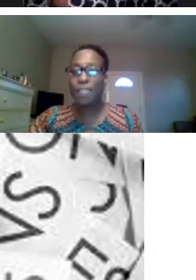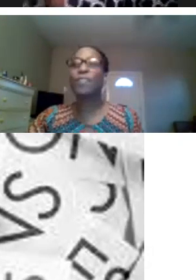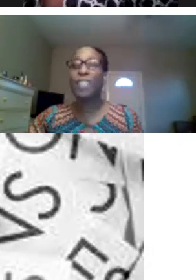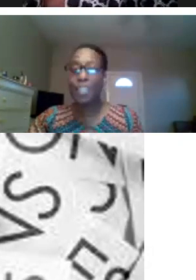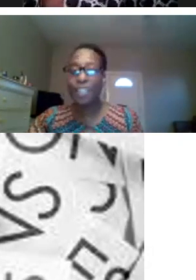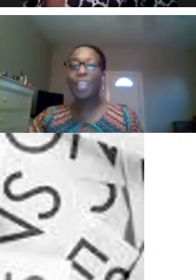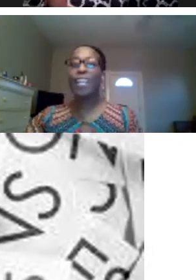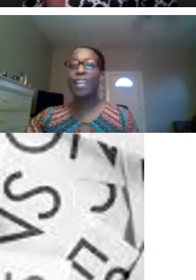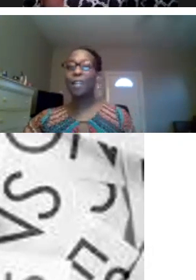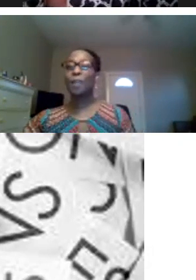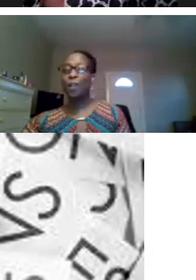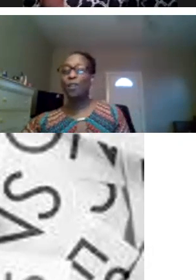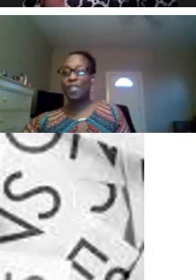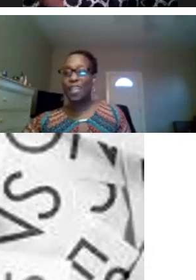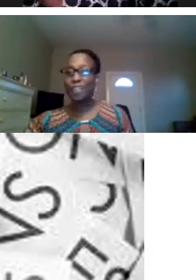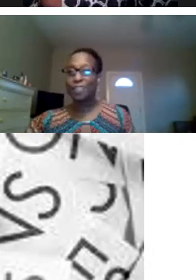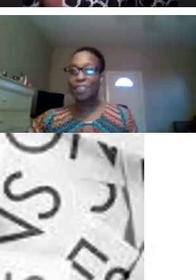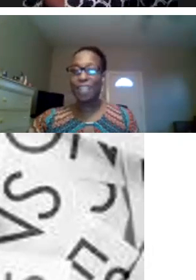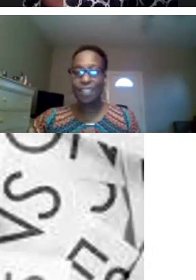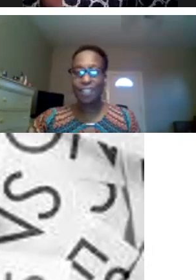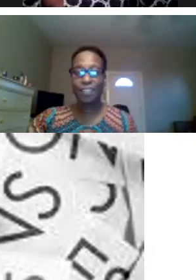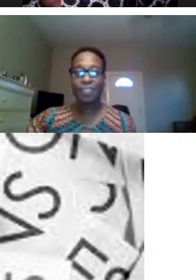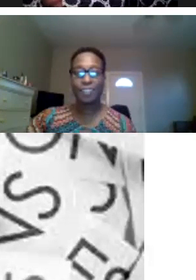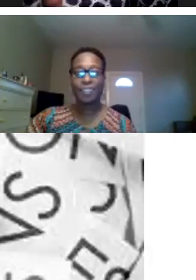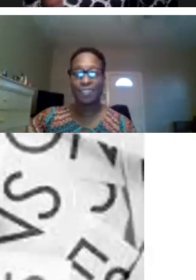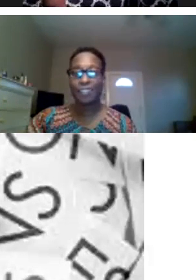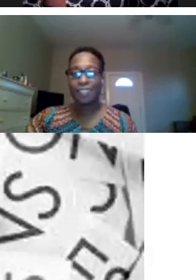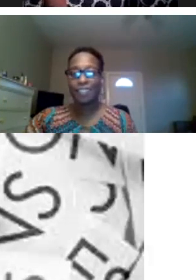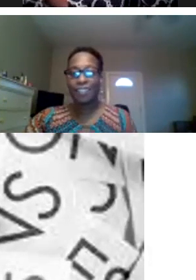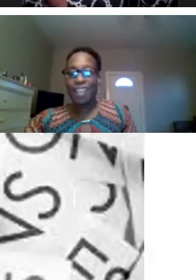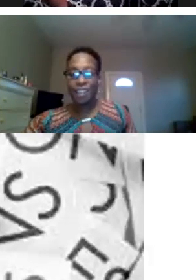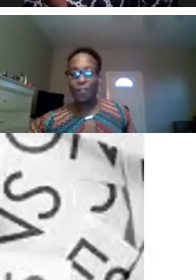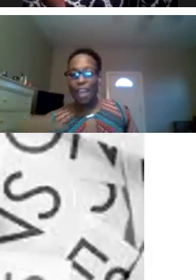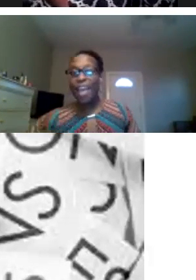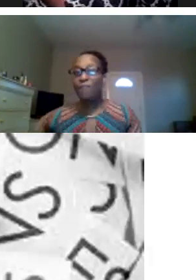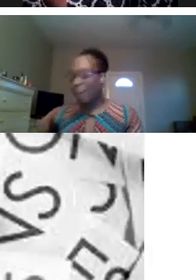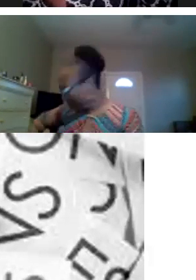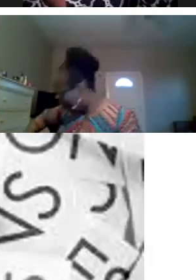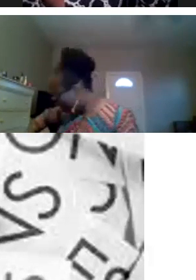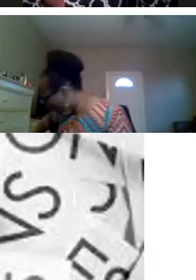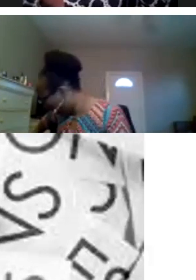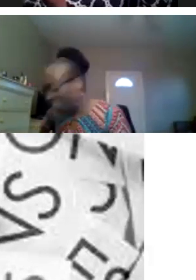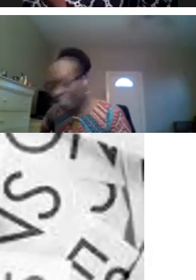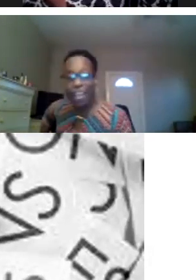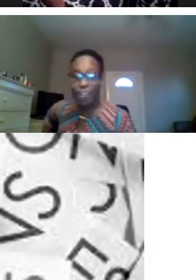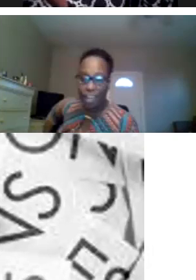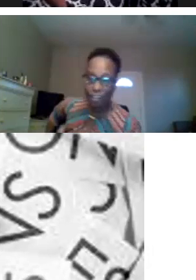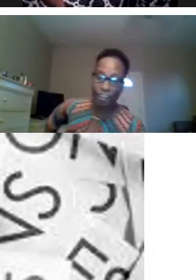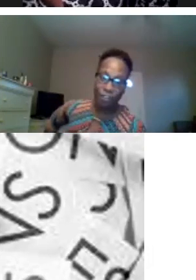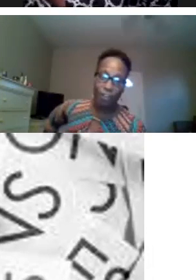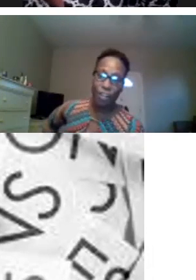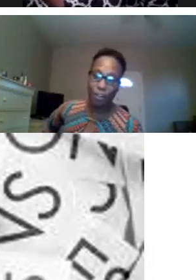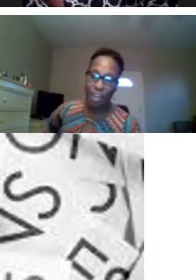So be strategic in where you sit. Got you. Very. And if you have all of your questions together